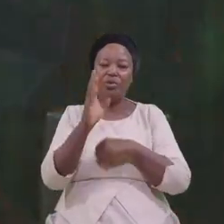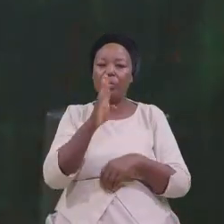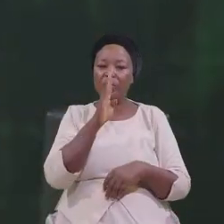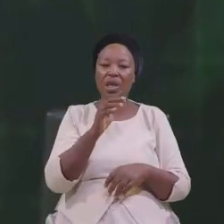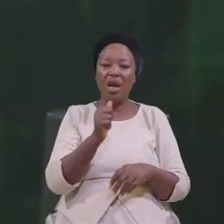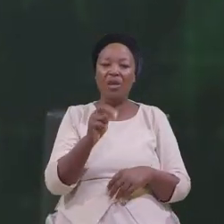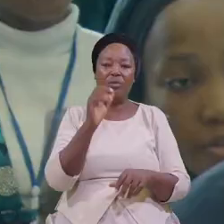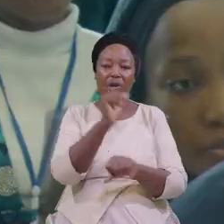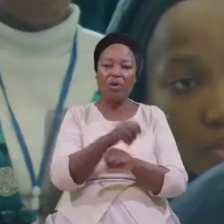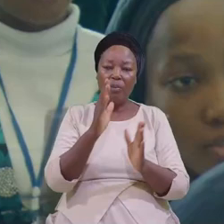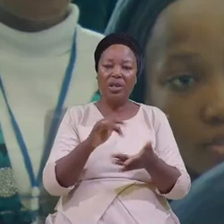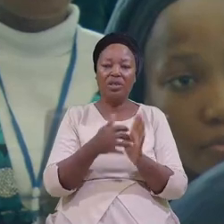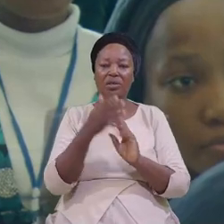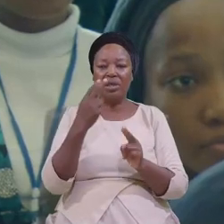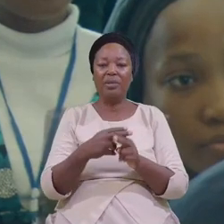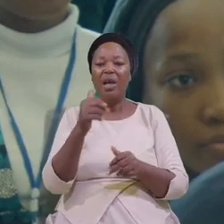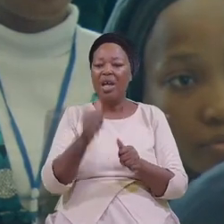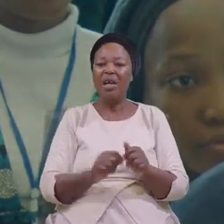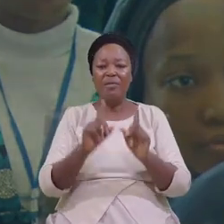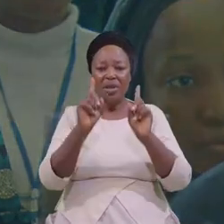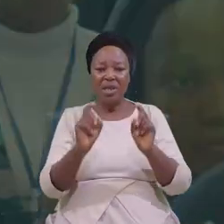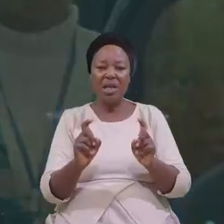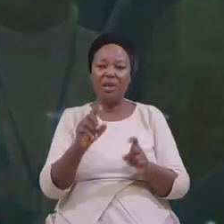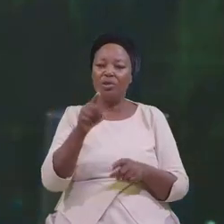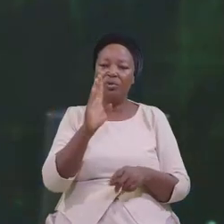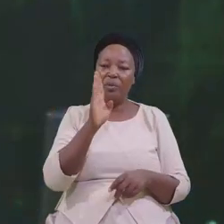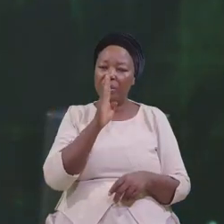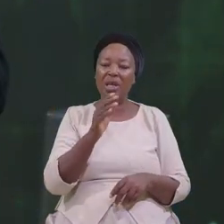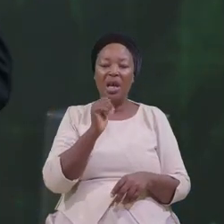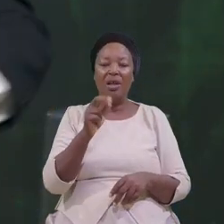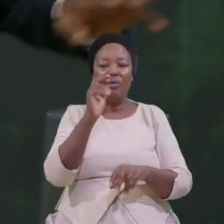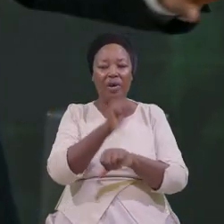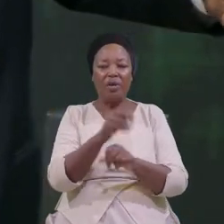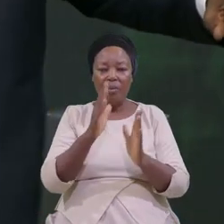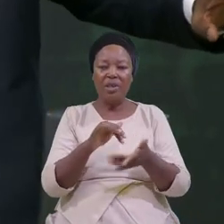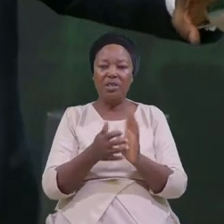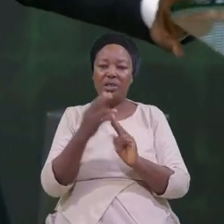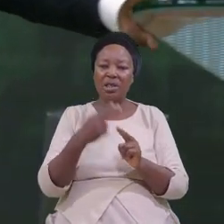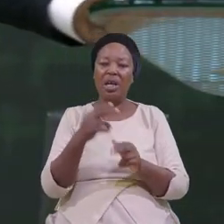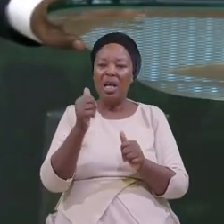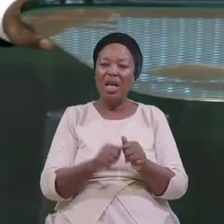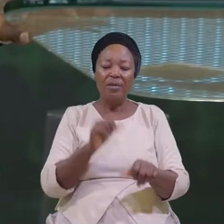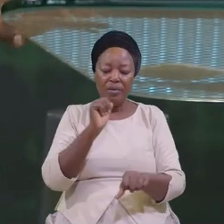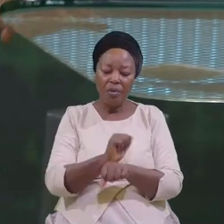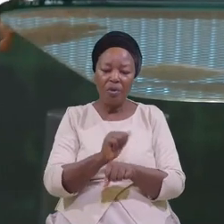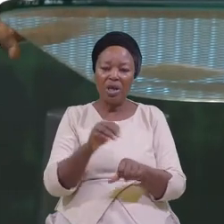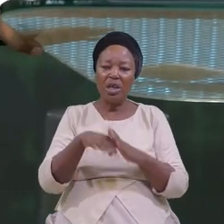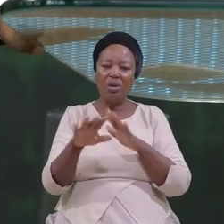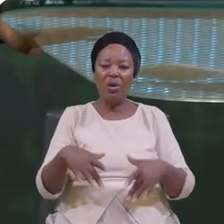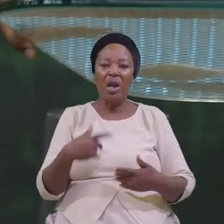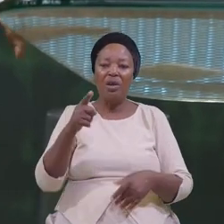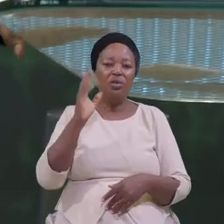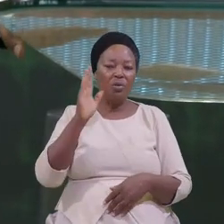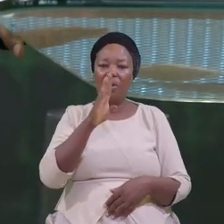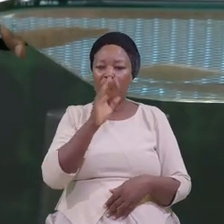an overcomer. Every trial, you'll be an overcomer. Every walk in your life, you'll be